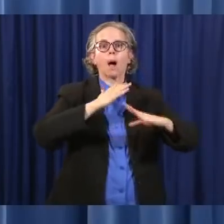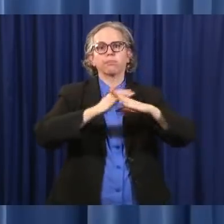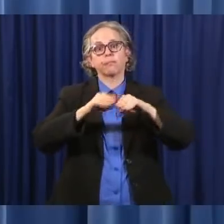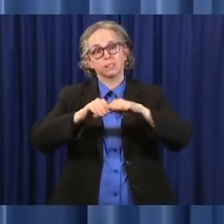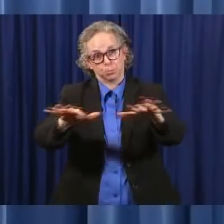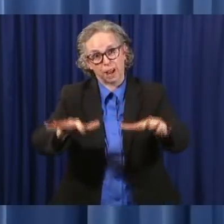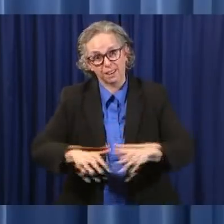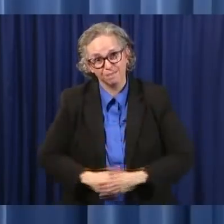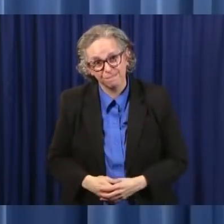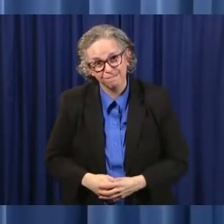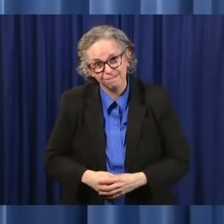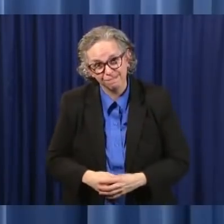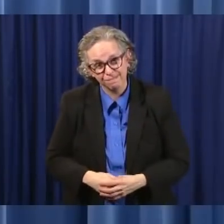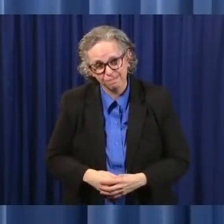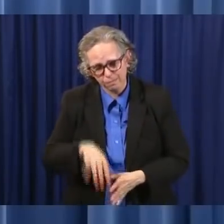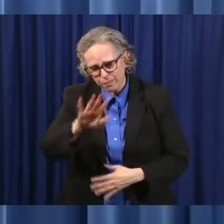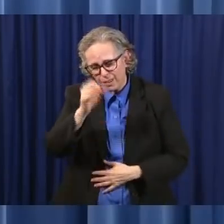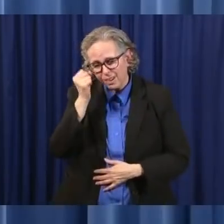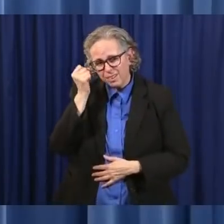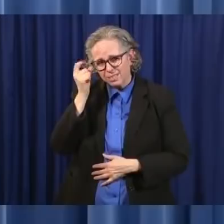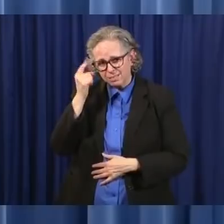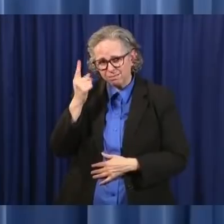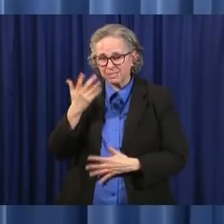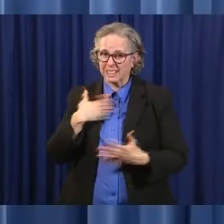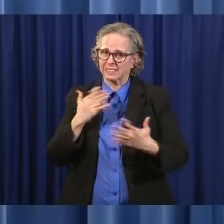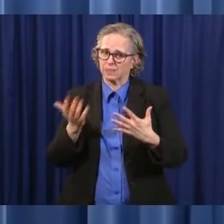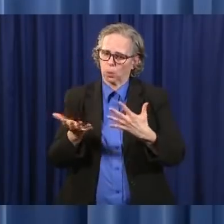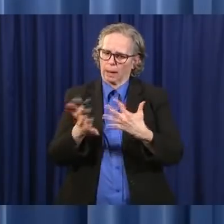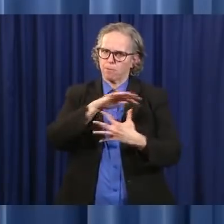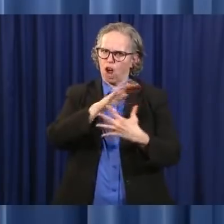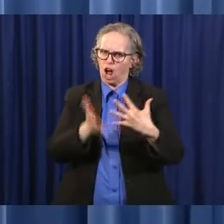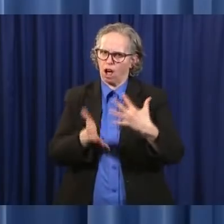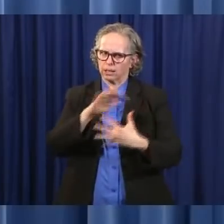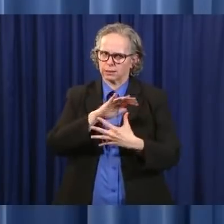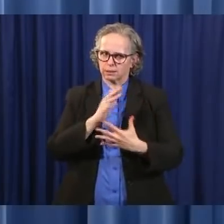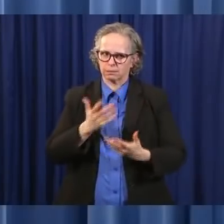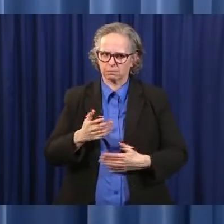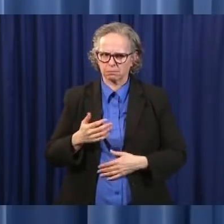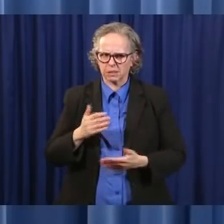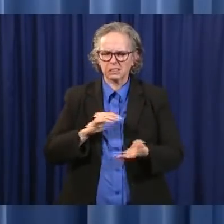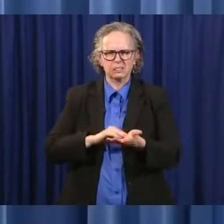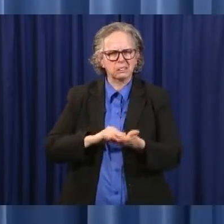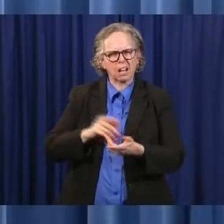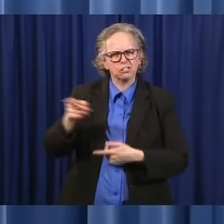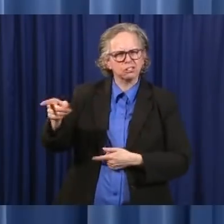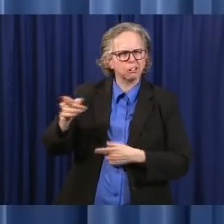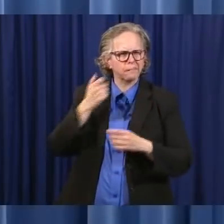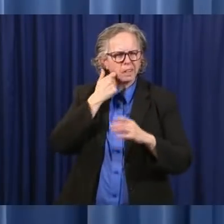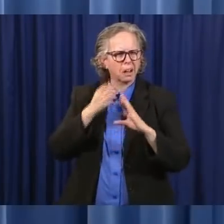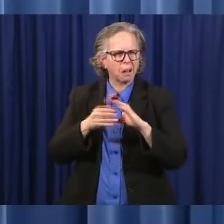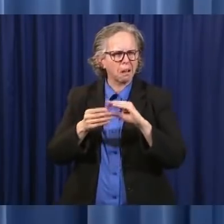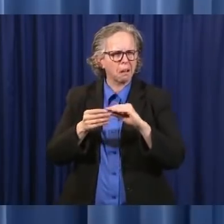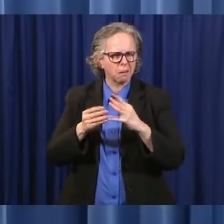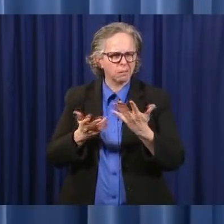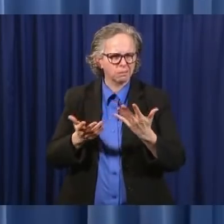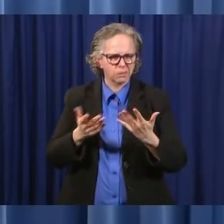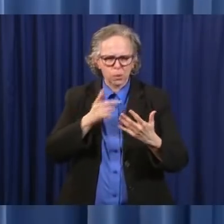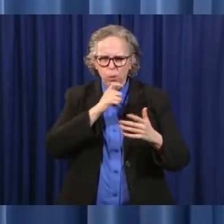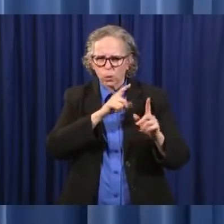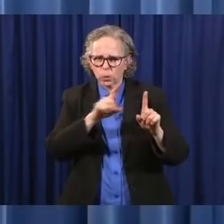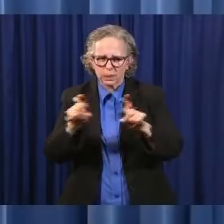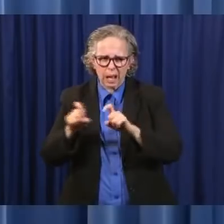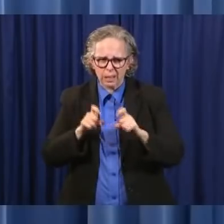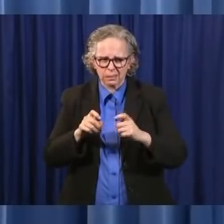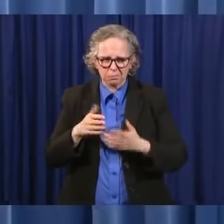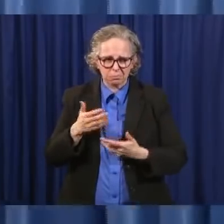we prioritized it. And Dr. Acton has talked about that prioritization. Dr. Acton, I don't know if you want to add anything